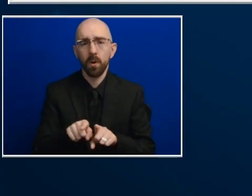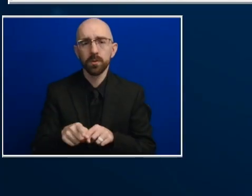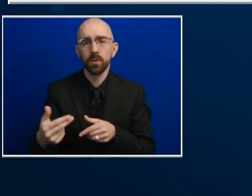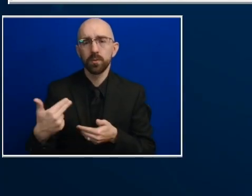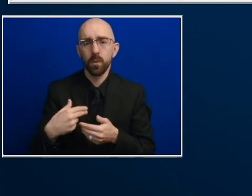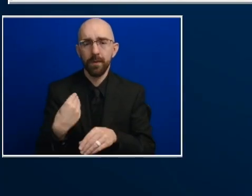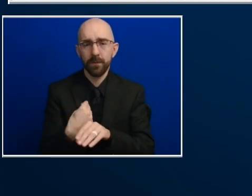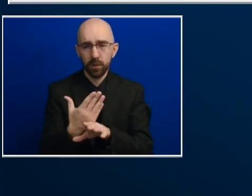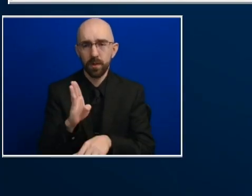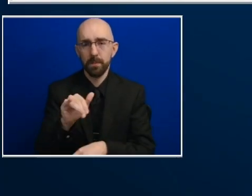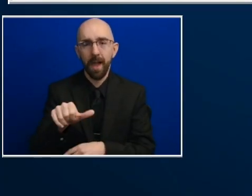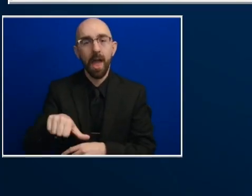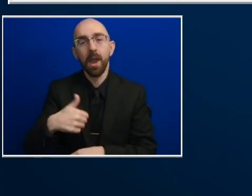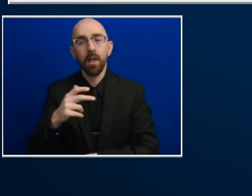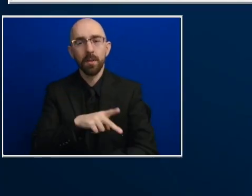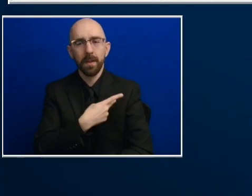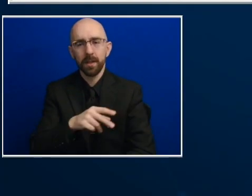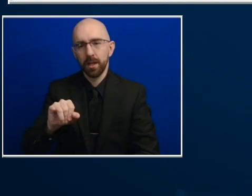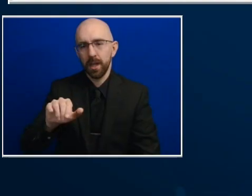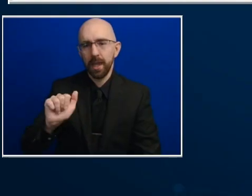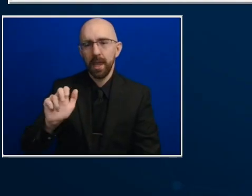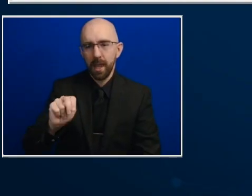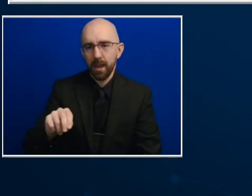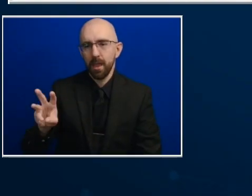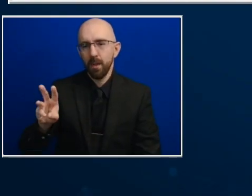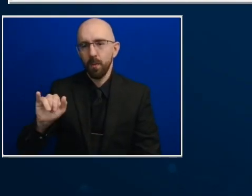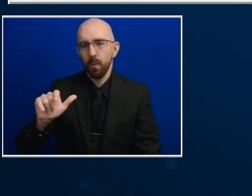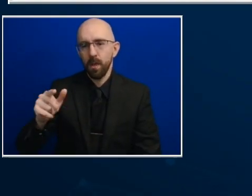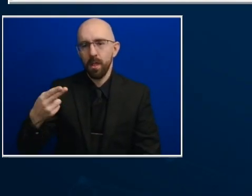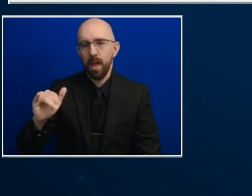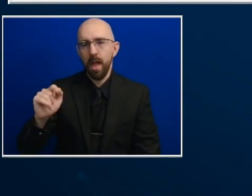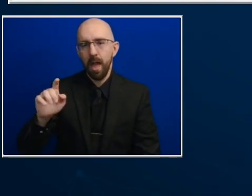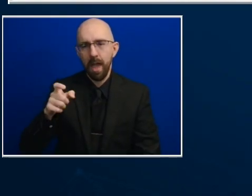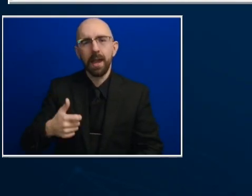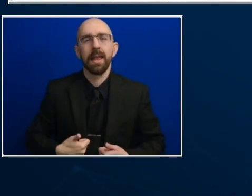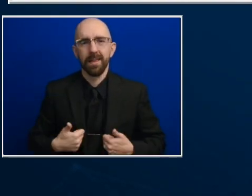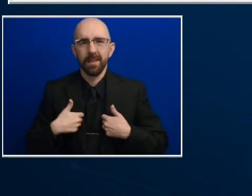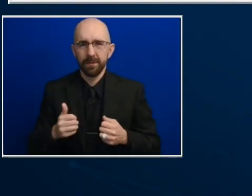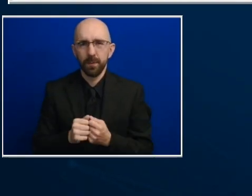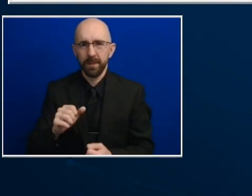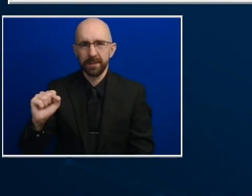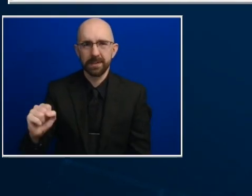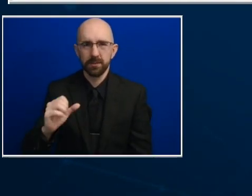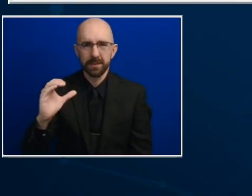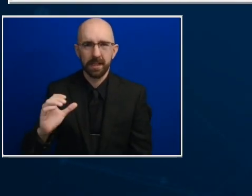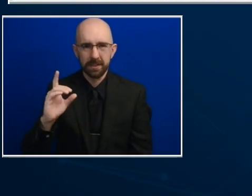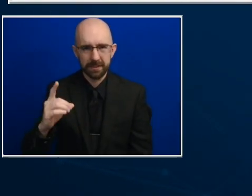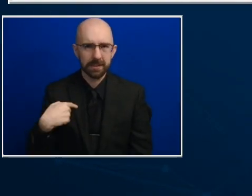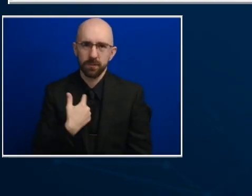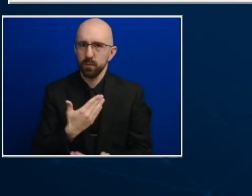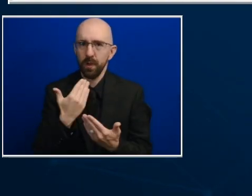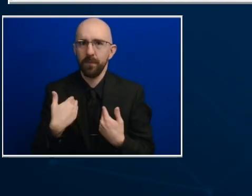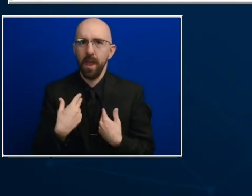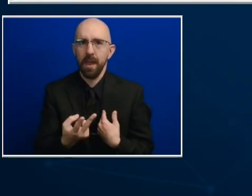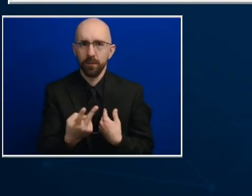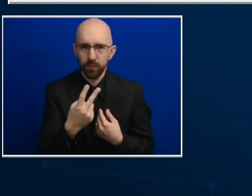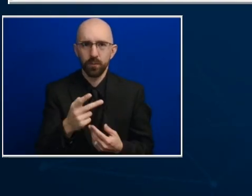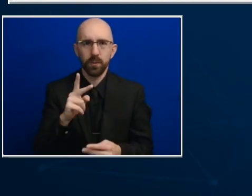another patient, Ian Wilhite. Ian also lives with sickle cell disease. We're grateful to have two different patient perspectives